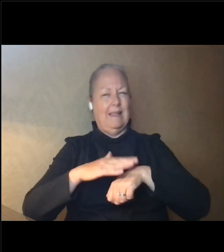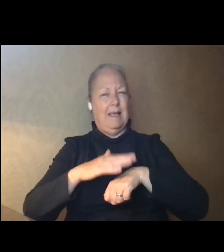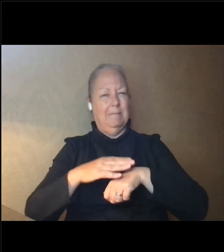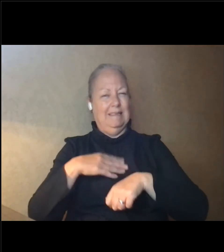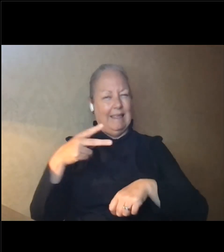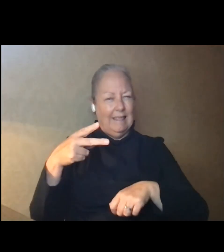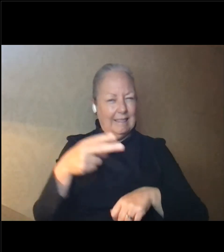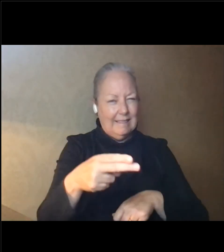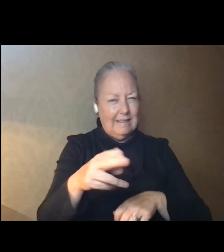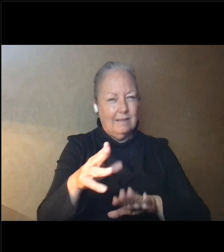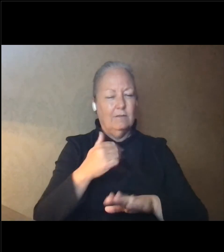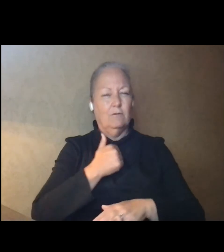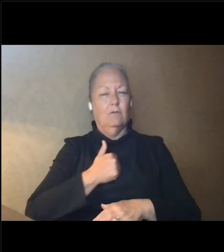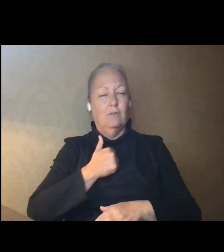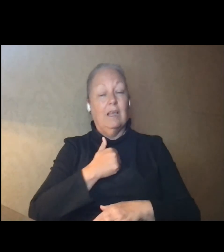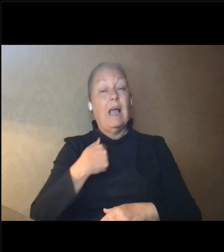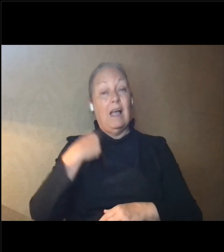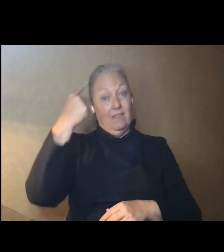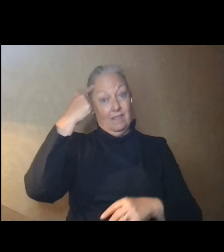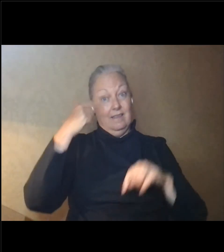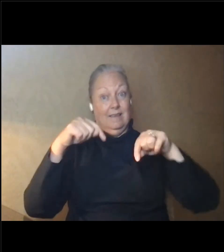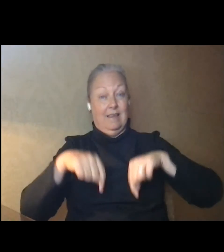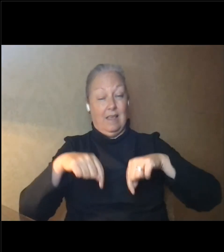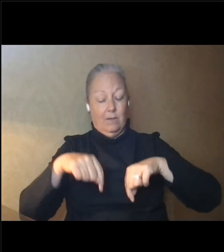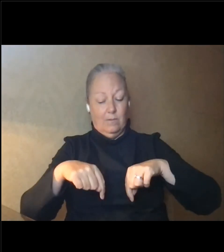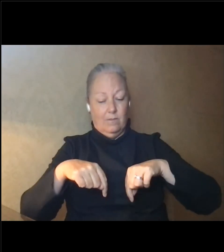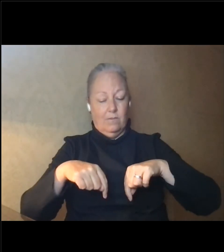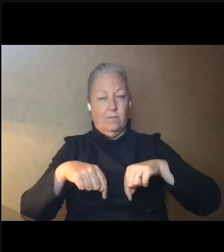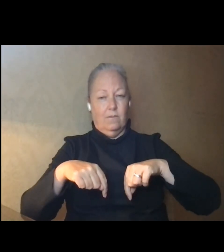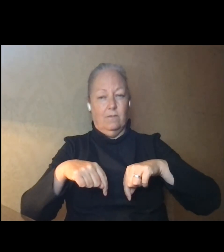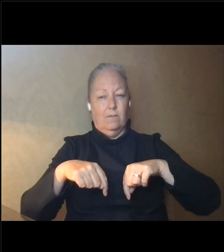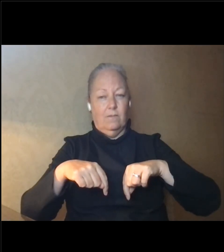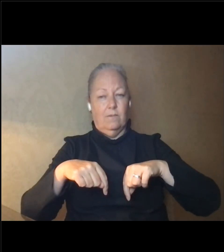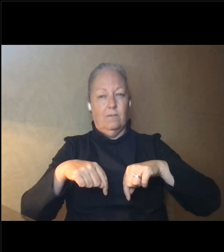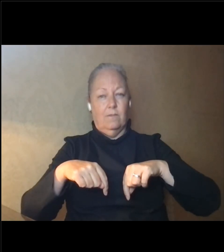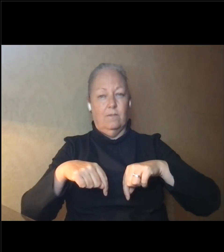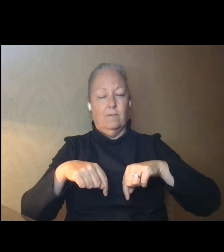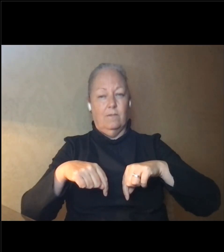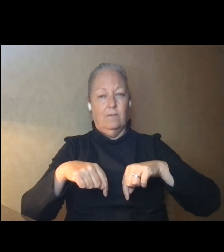I up. think it is a good opportunity now. If we will.